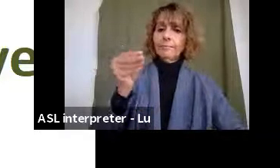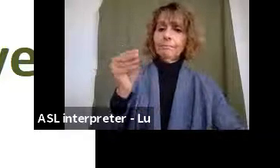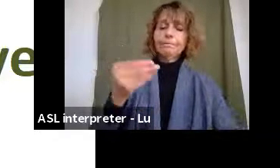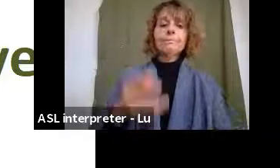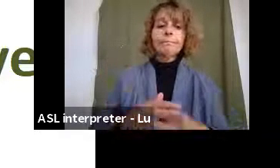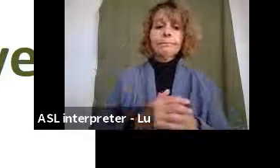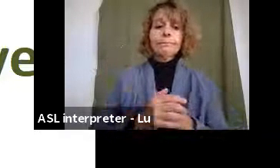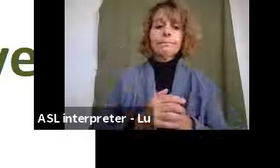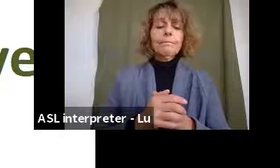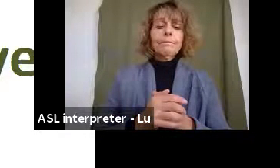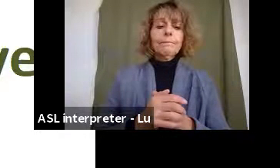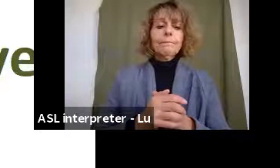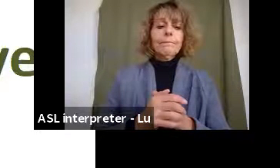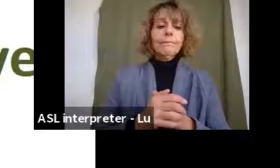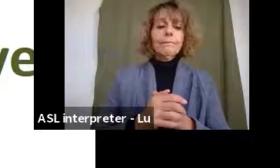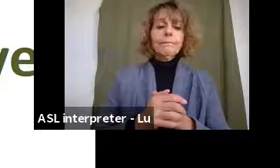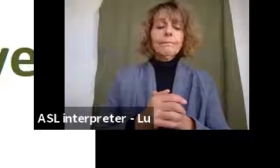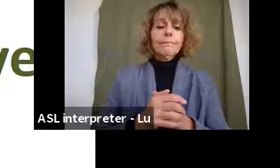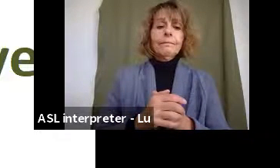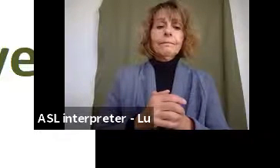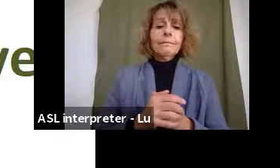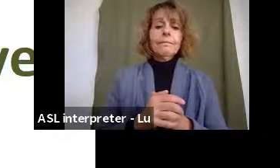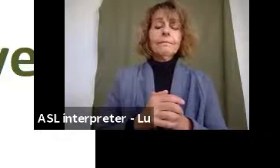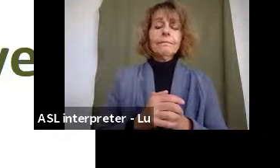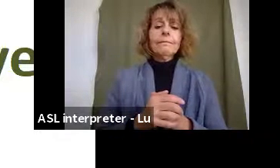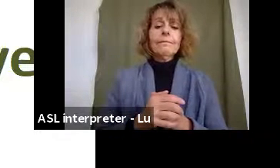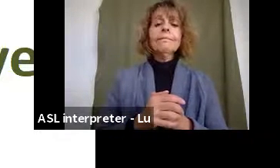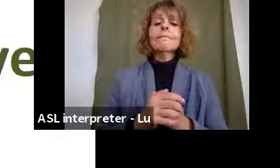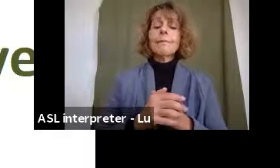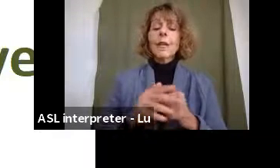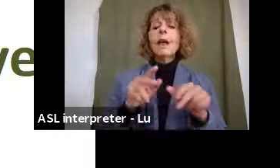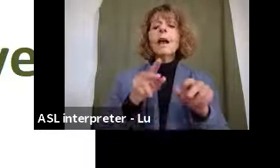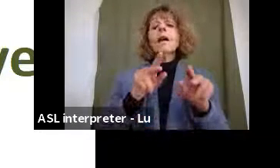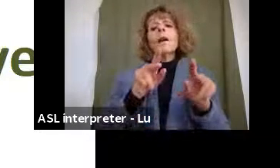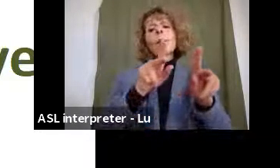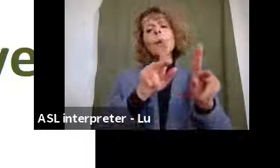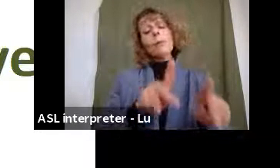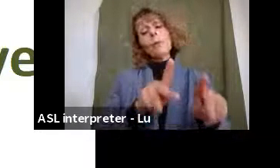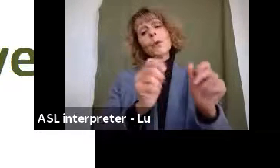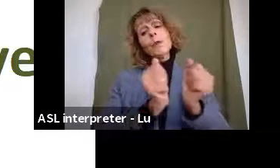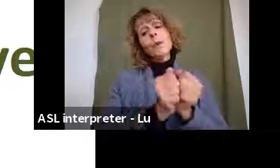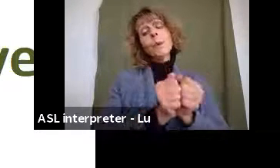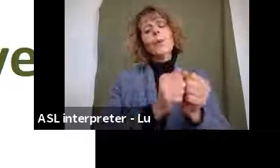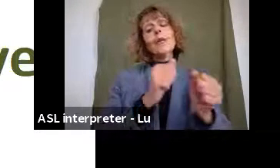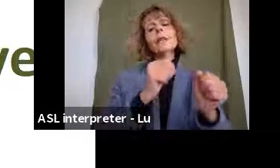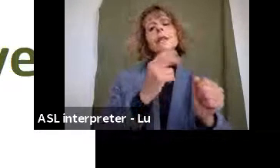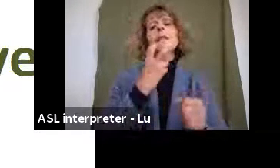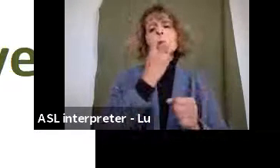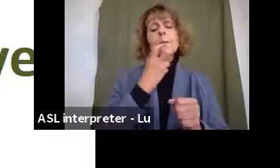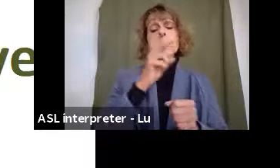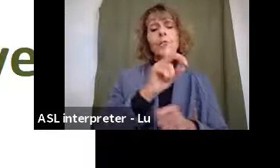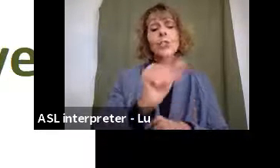When working with someone who has a speech disability, don't interrupt while they're trying to speak. Don't